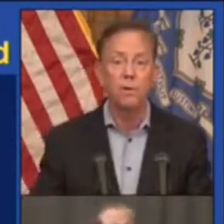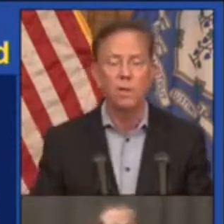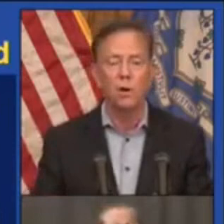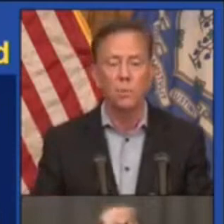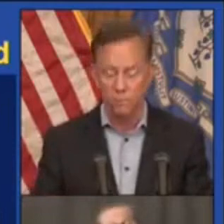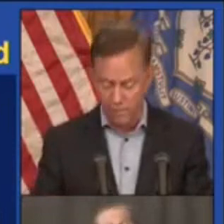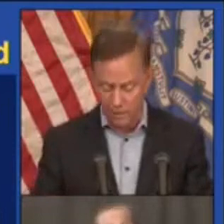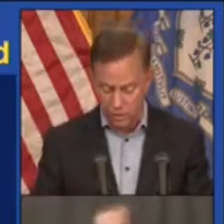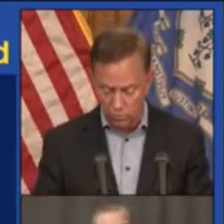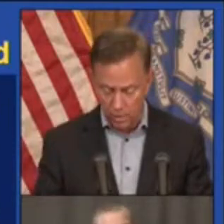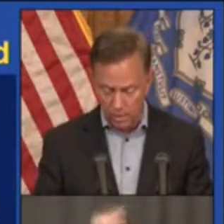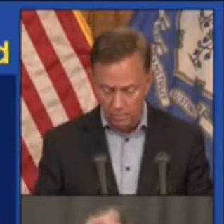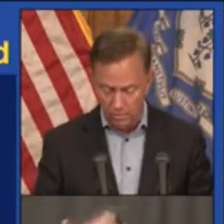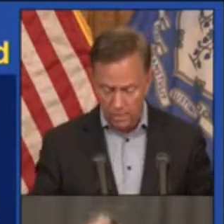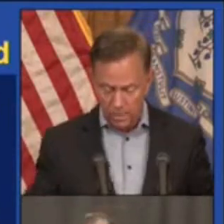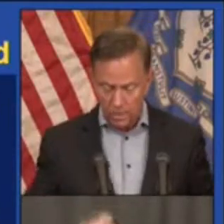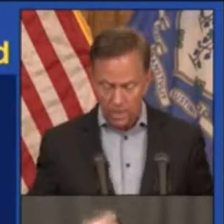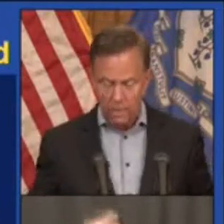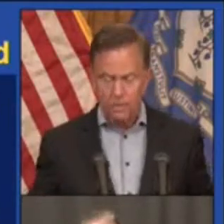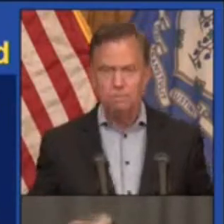very low infection rate.